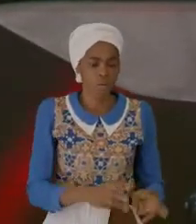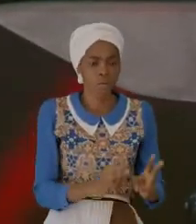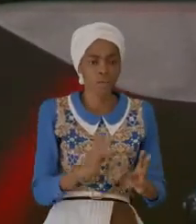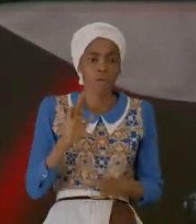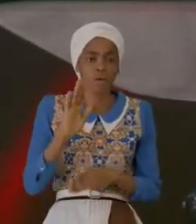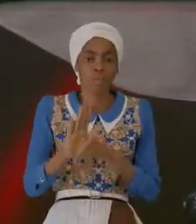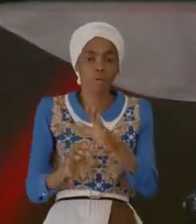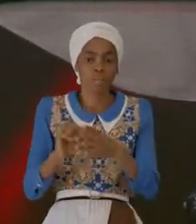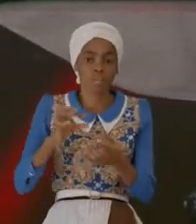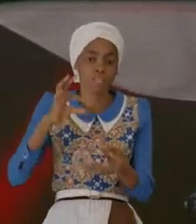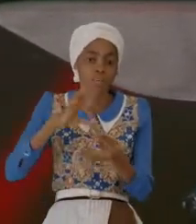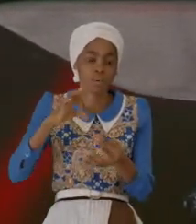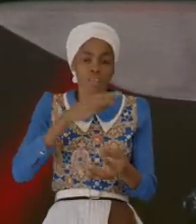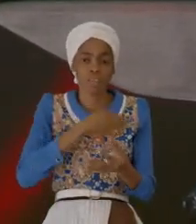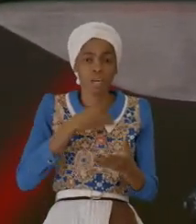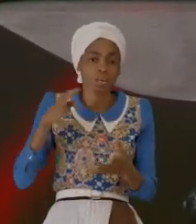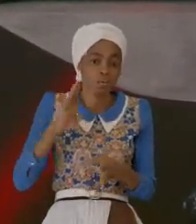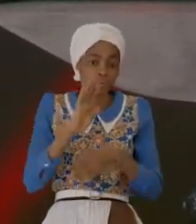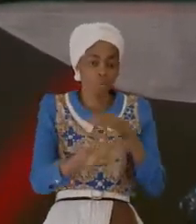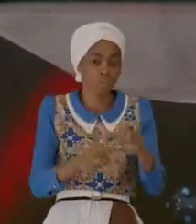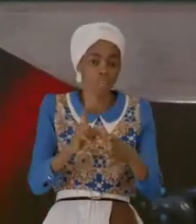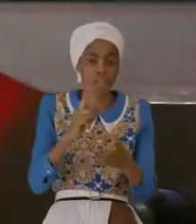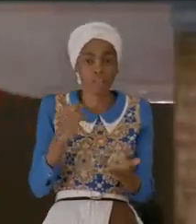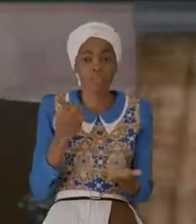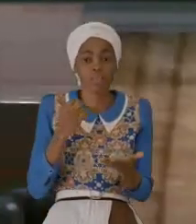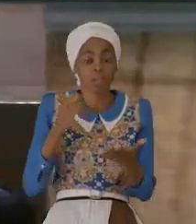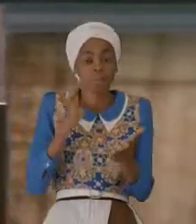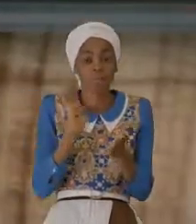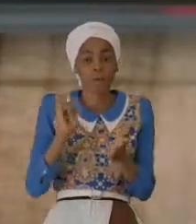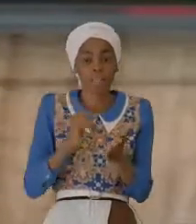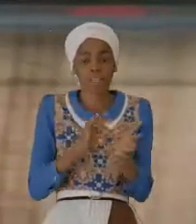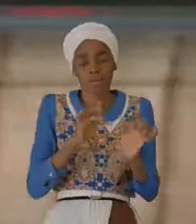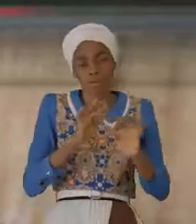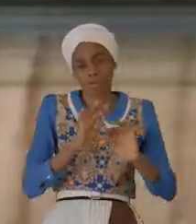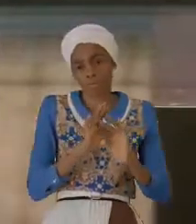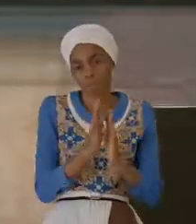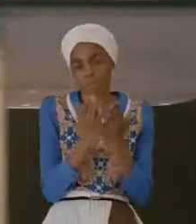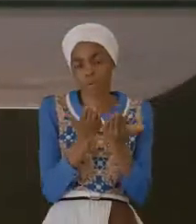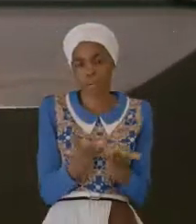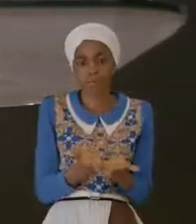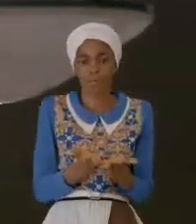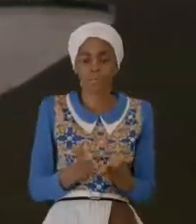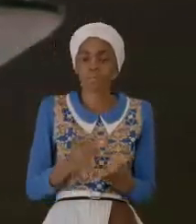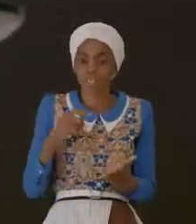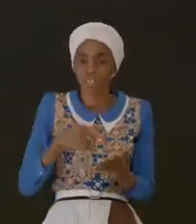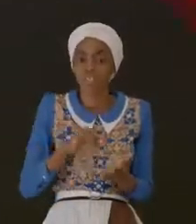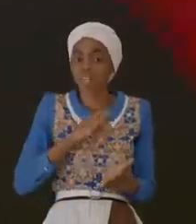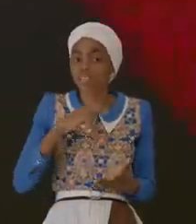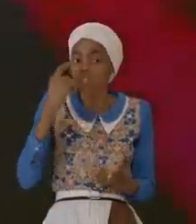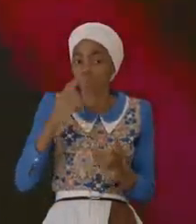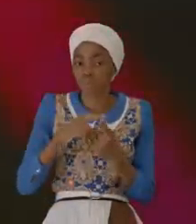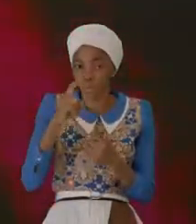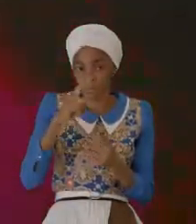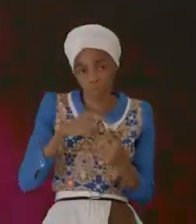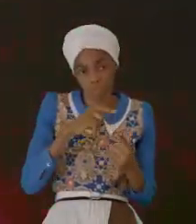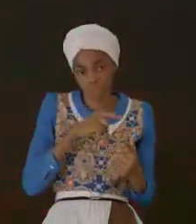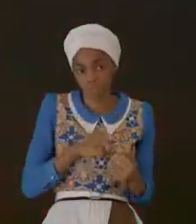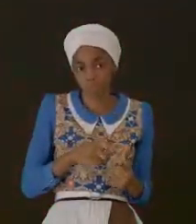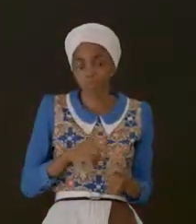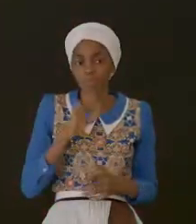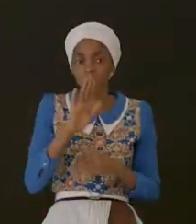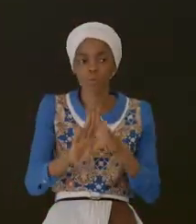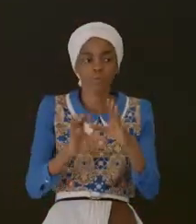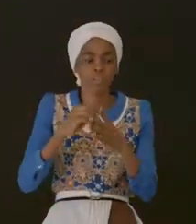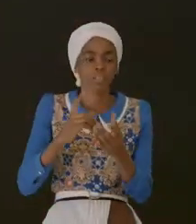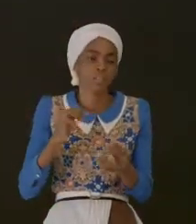this I say then walk in the spirit in every choice you